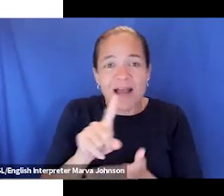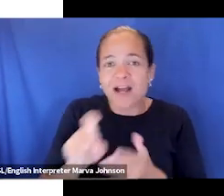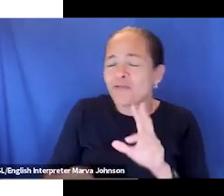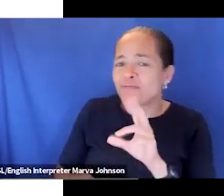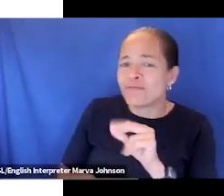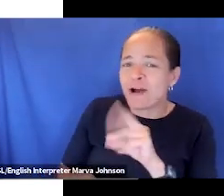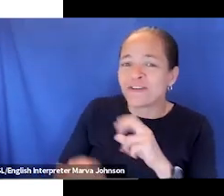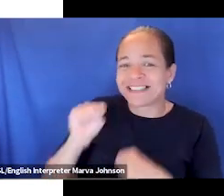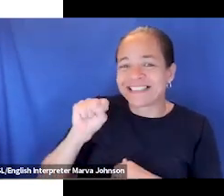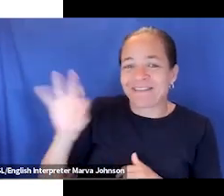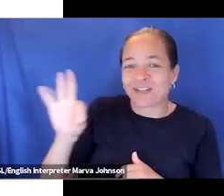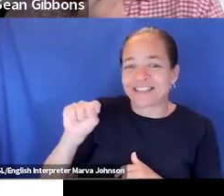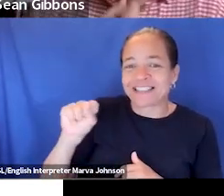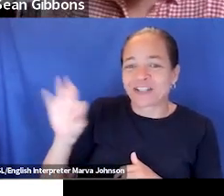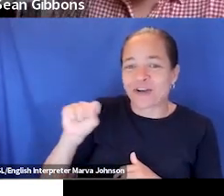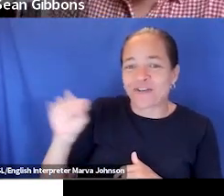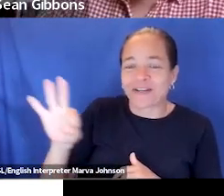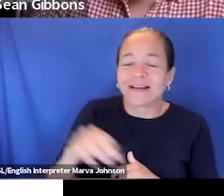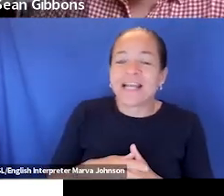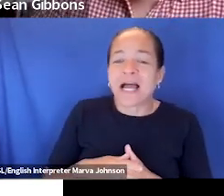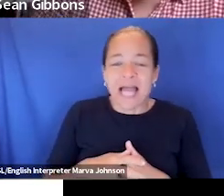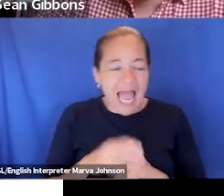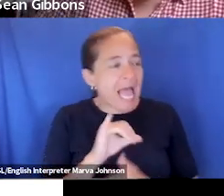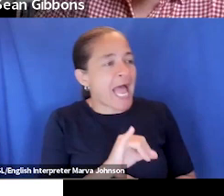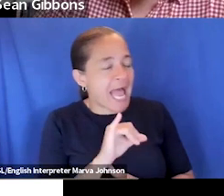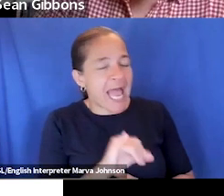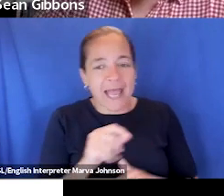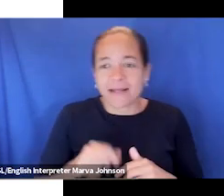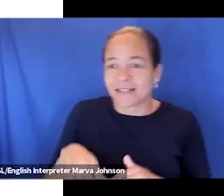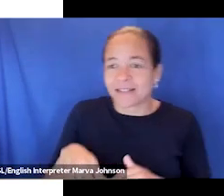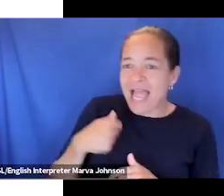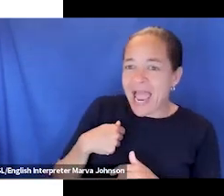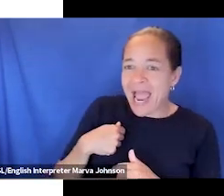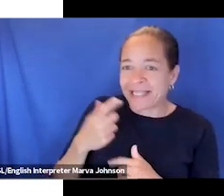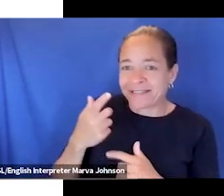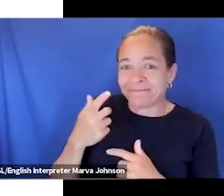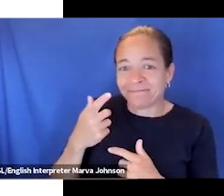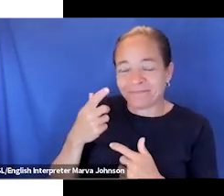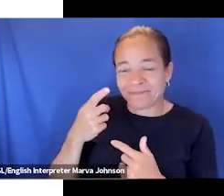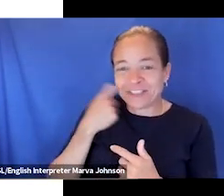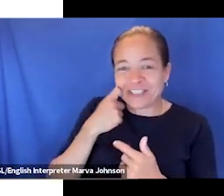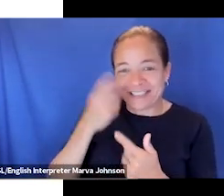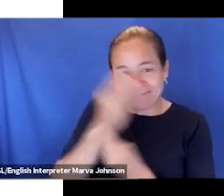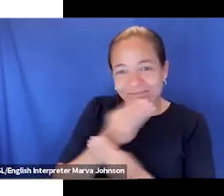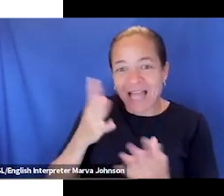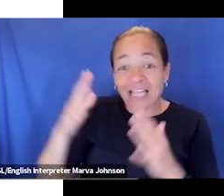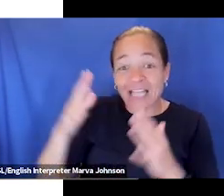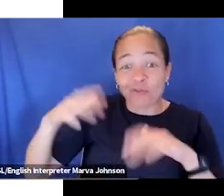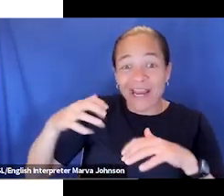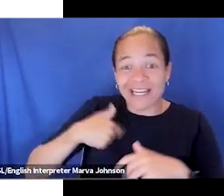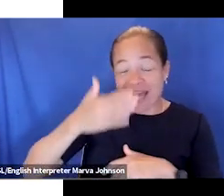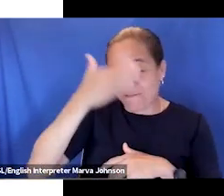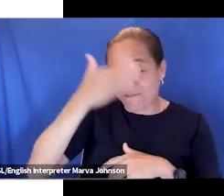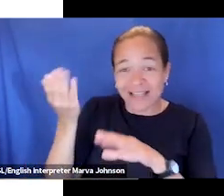San Francisco. Ah, okay. Yeah. I just said it's raining and I forgot to close the door. Chuck, Perfect. what do we think?